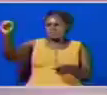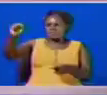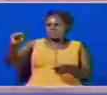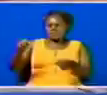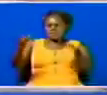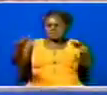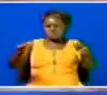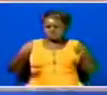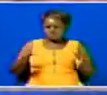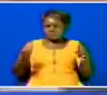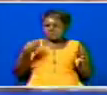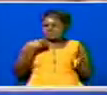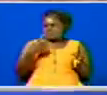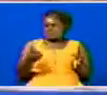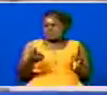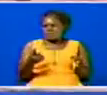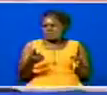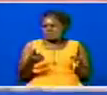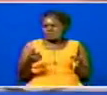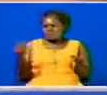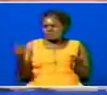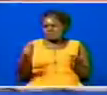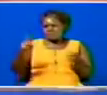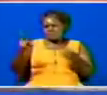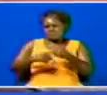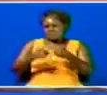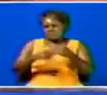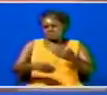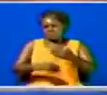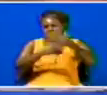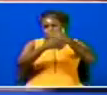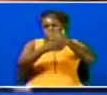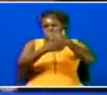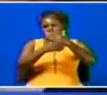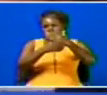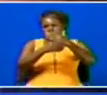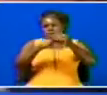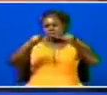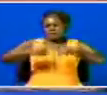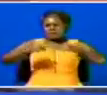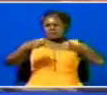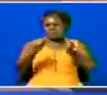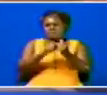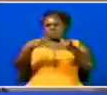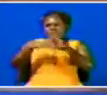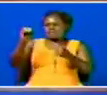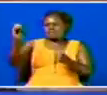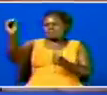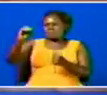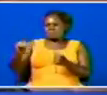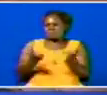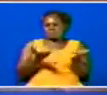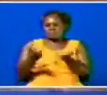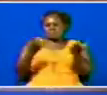Henry Rotich said last November that a six-month extension of the syndicated facility had been agreed with 90% of